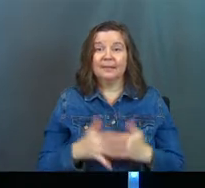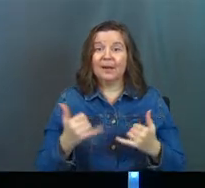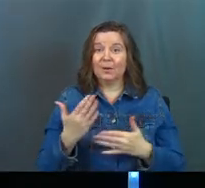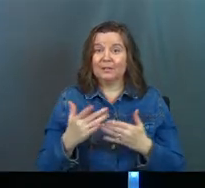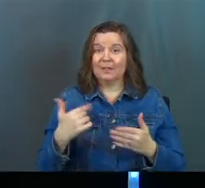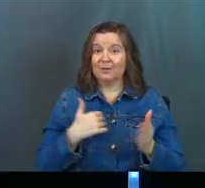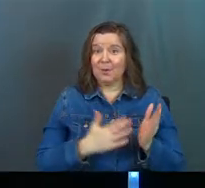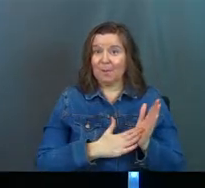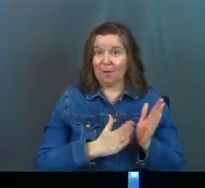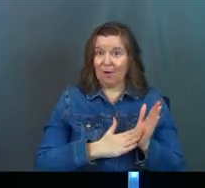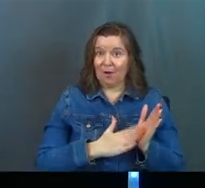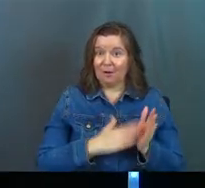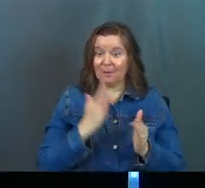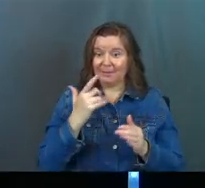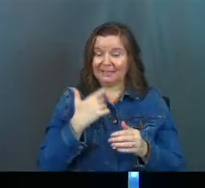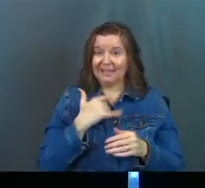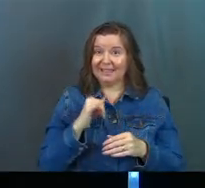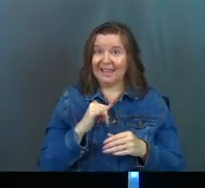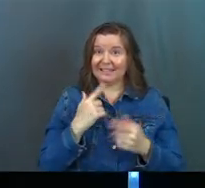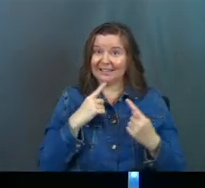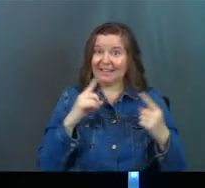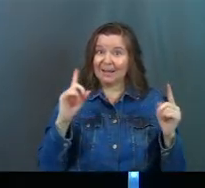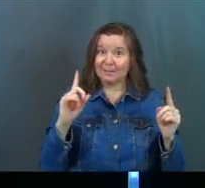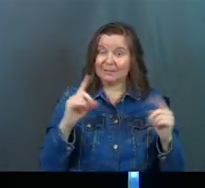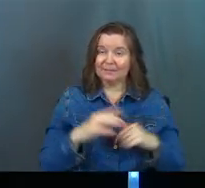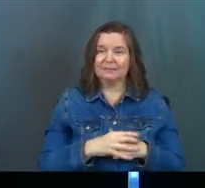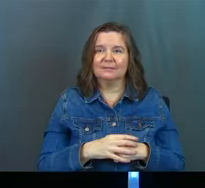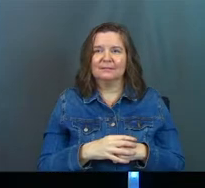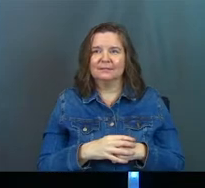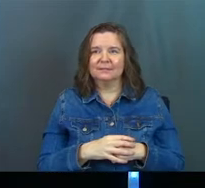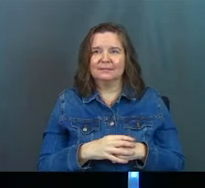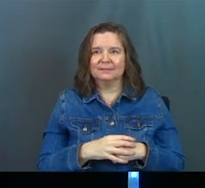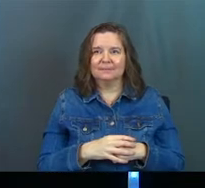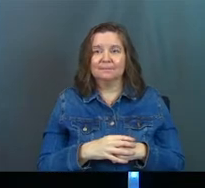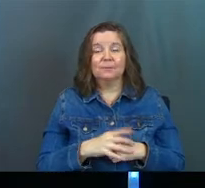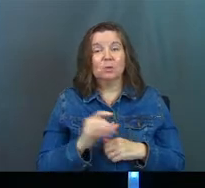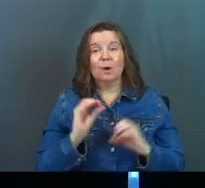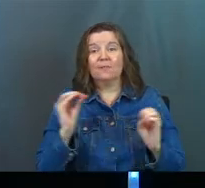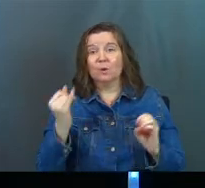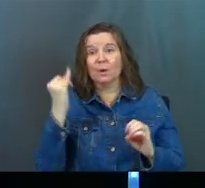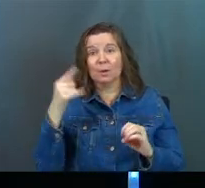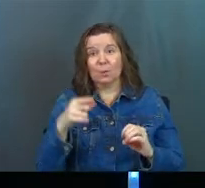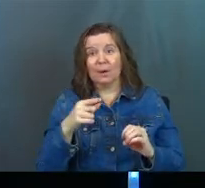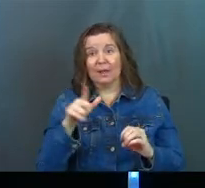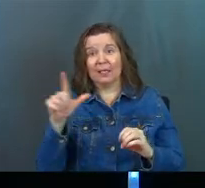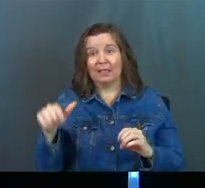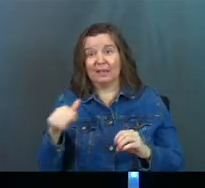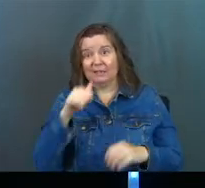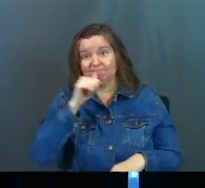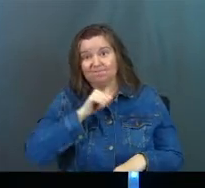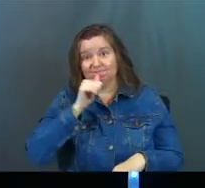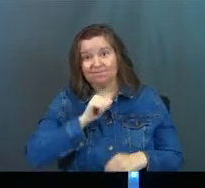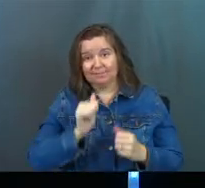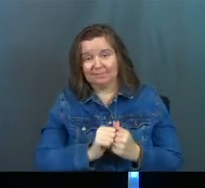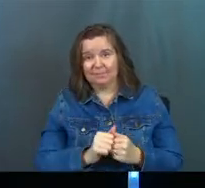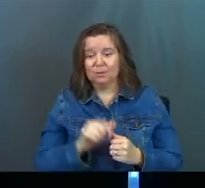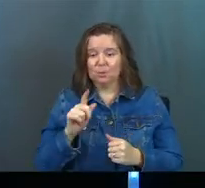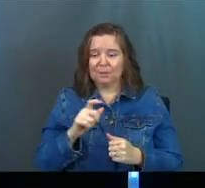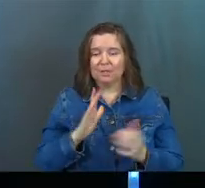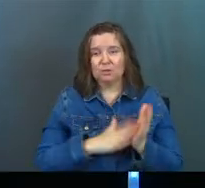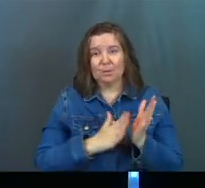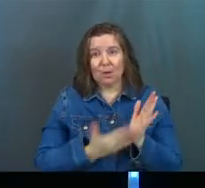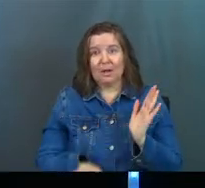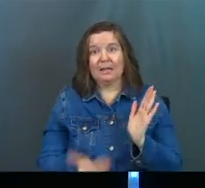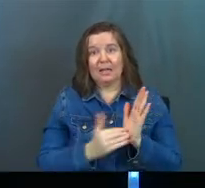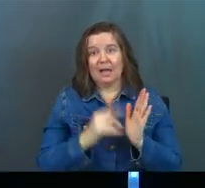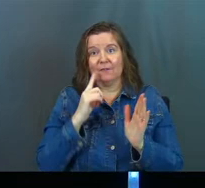Now, some of you applaud because you're like, that's an accomplishment. You have no idea what she's put up with. You need to